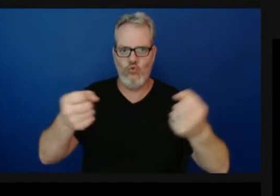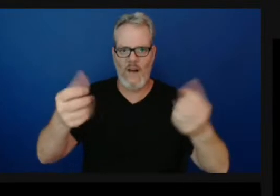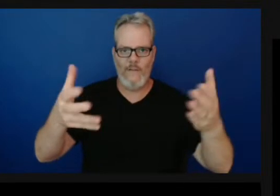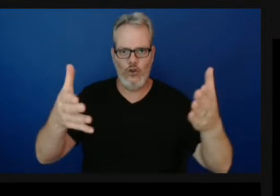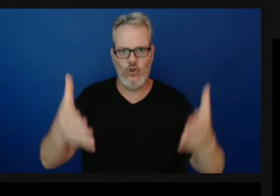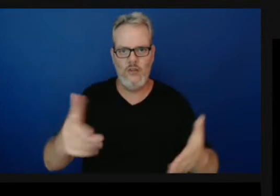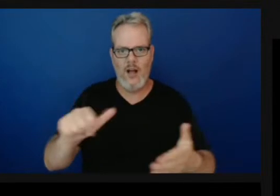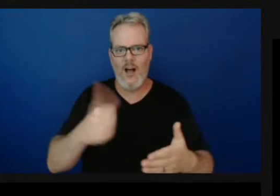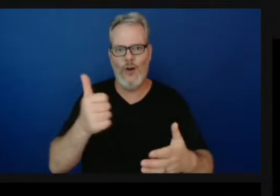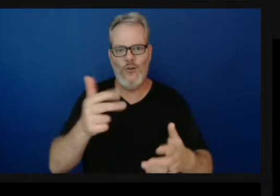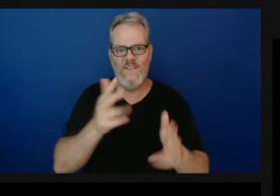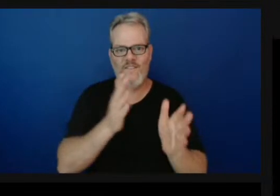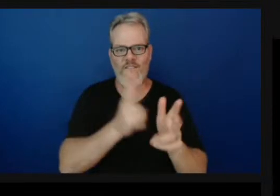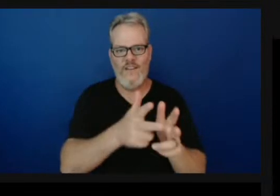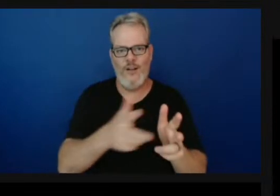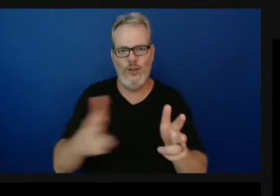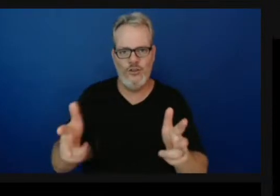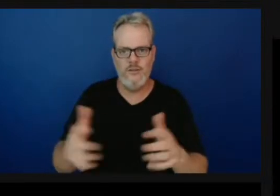vehicles here.